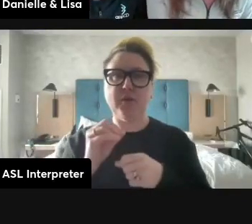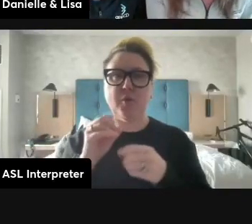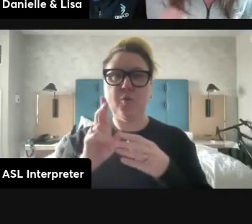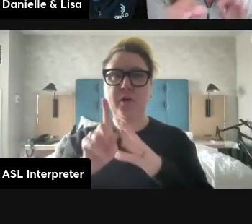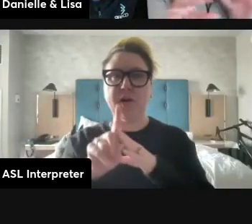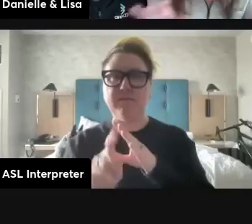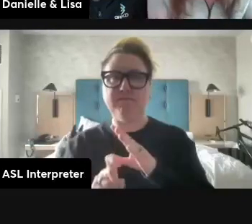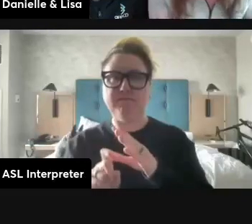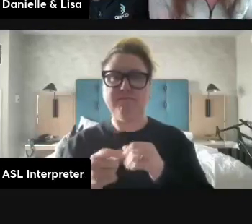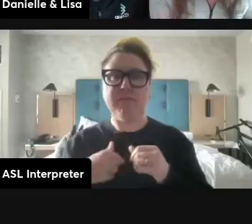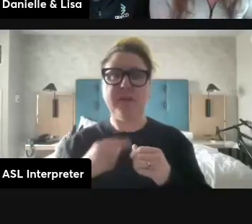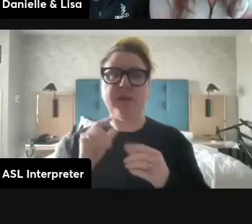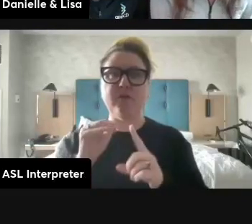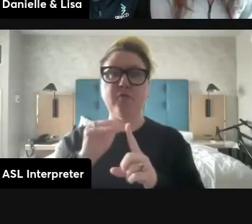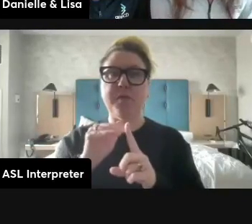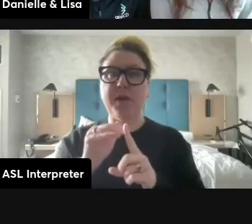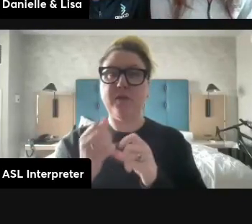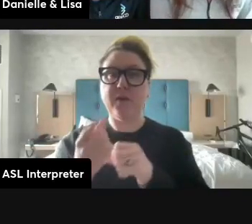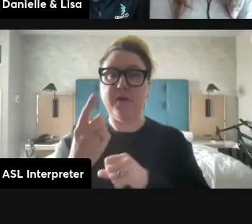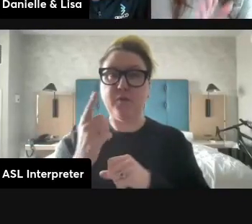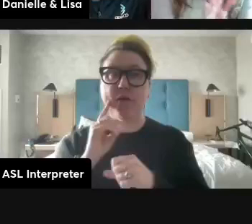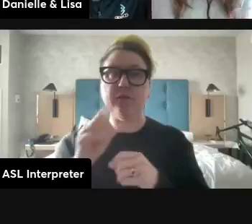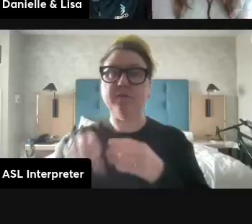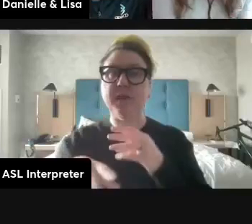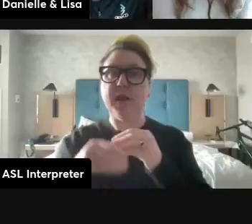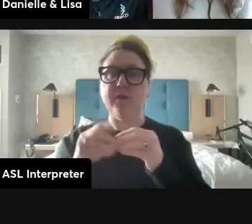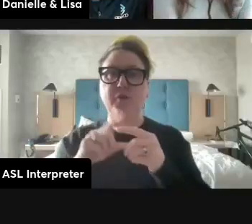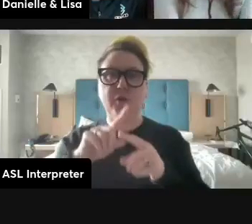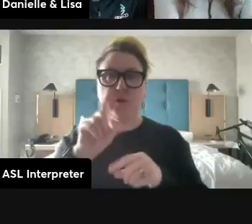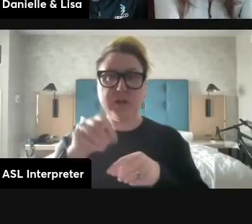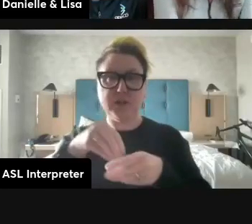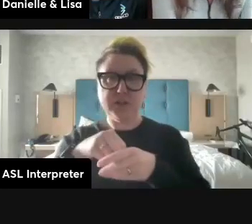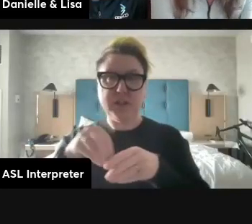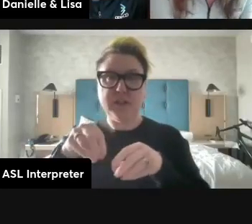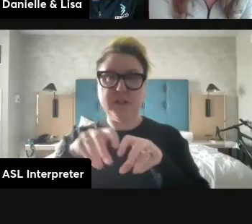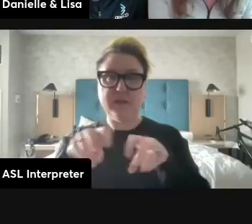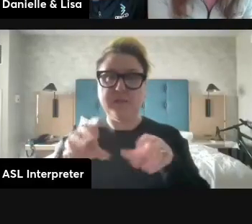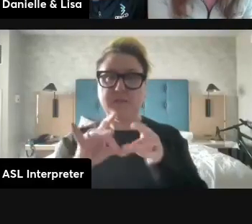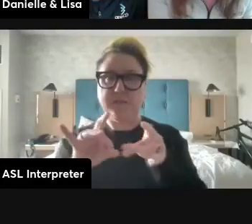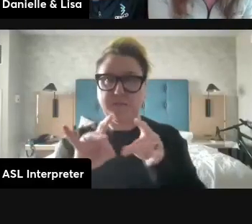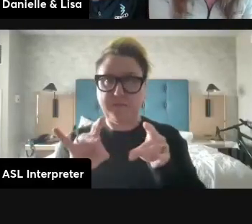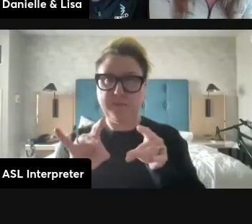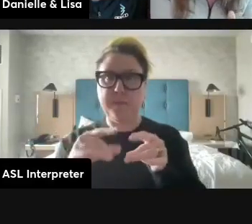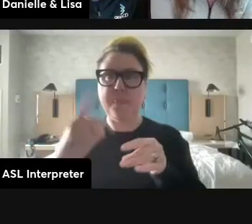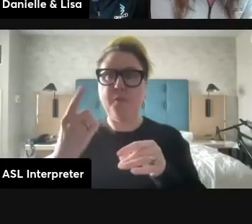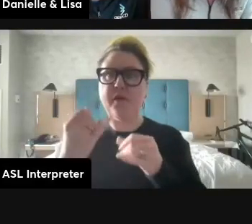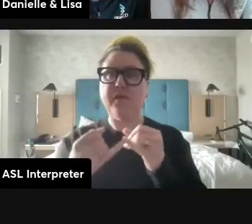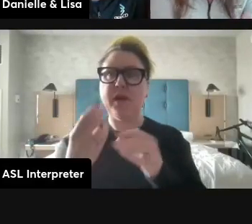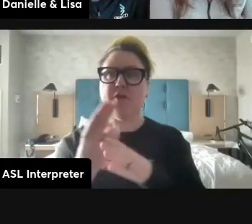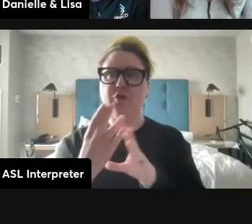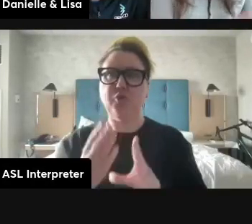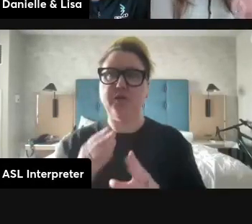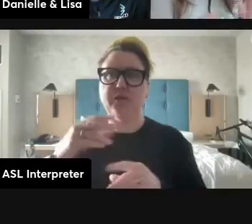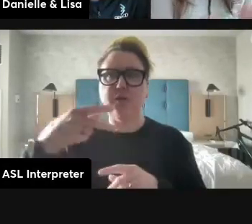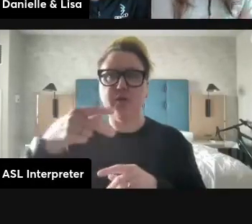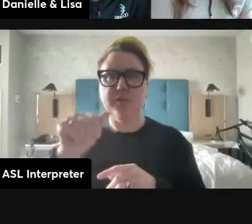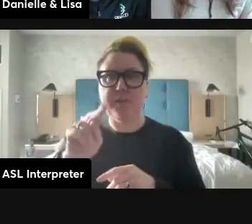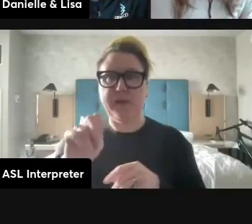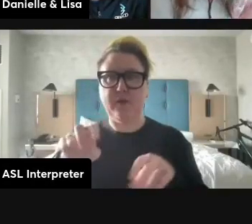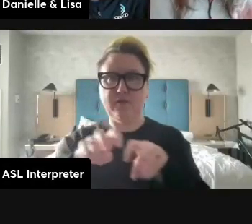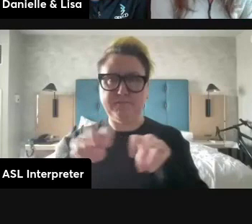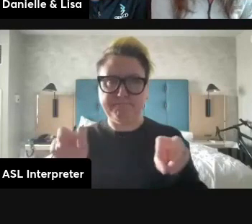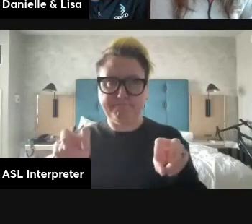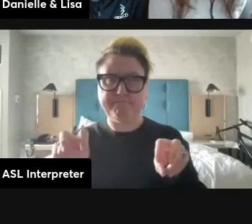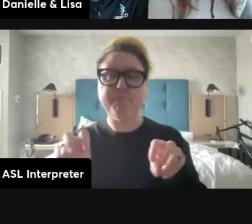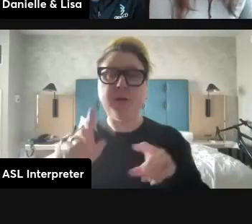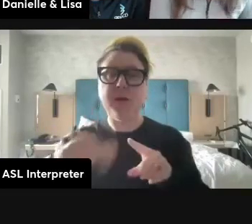going to have a reminder for everybody, put your questions in the panel, and especially this is one of your end user panels. And so these are the folks